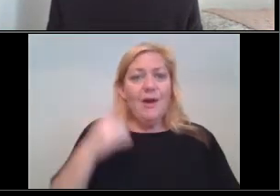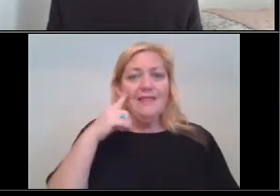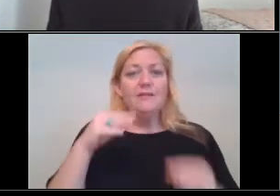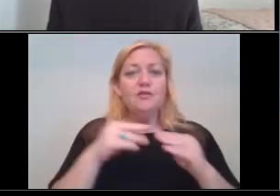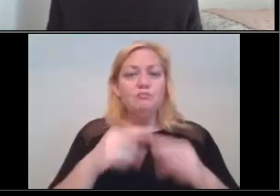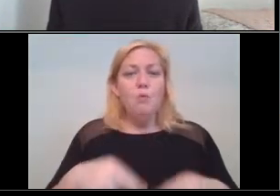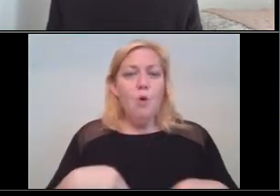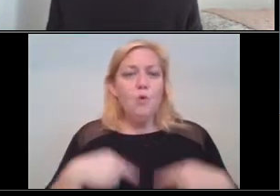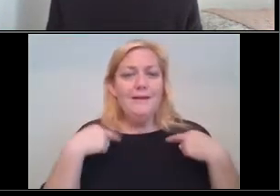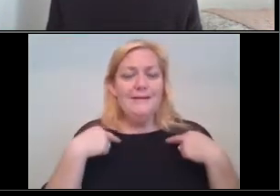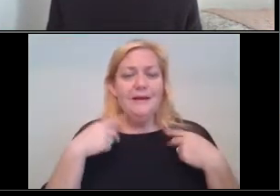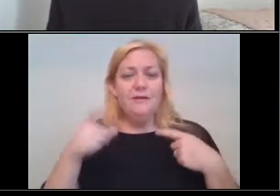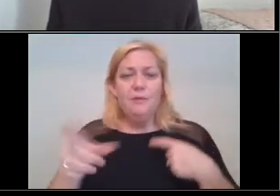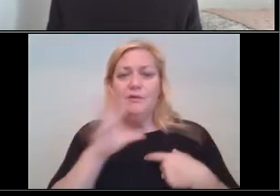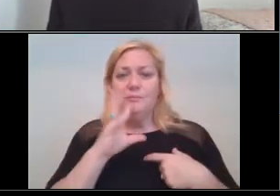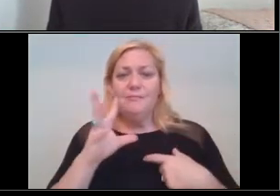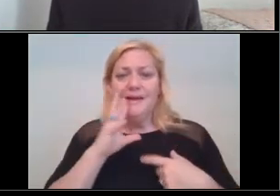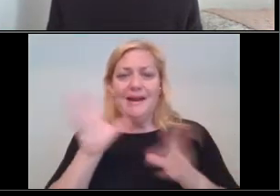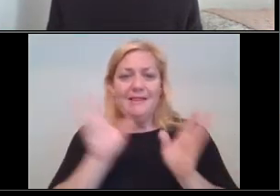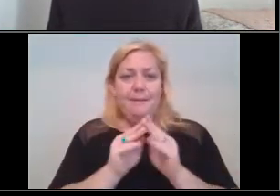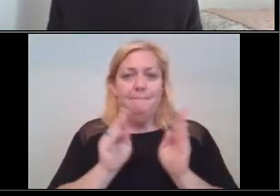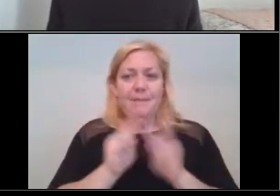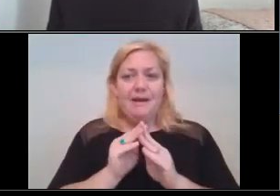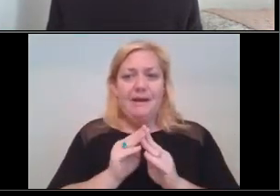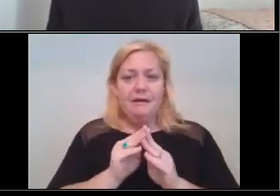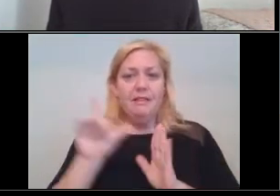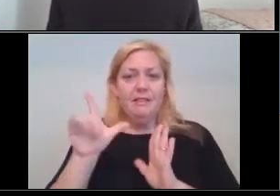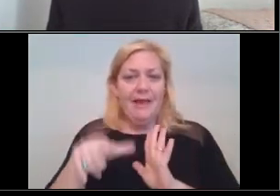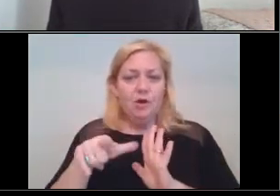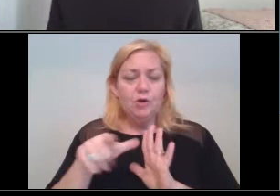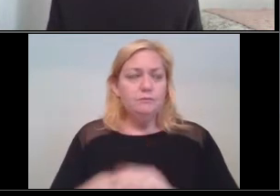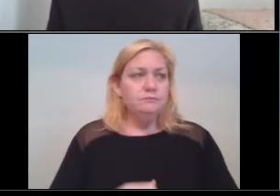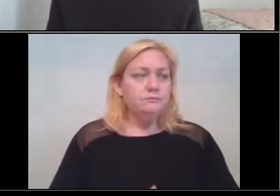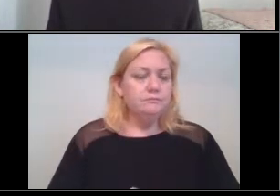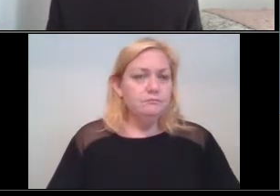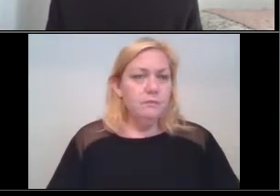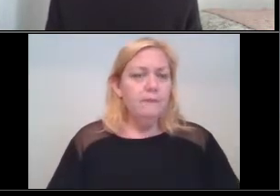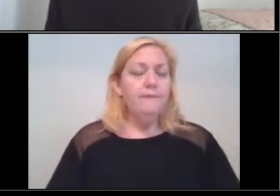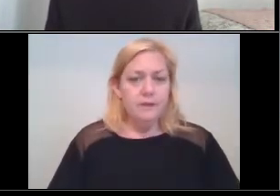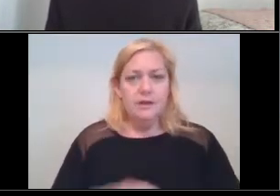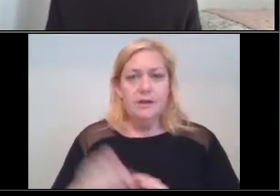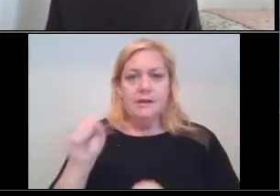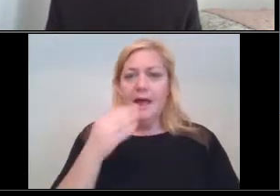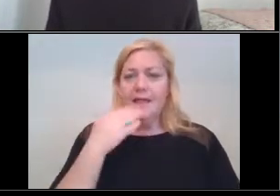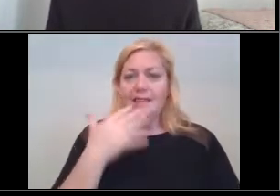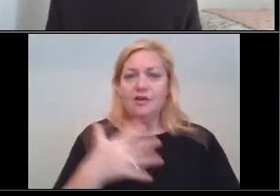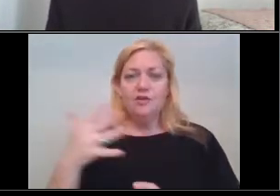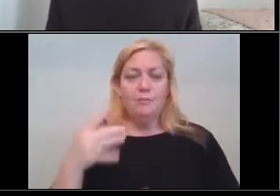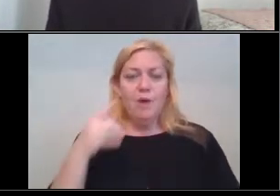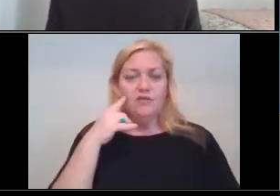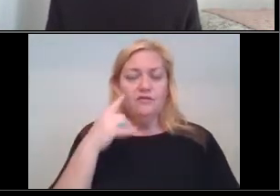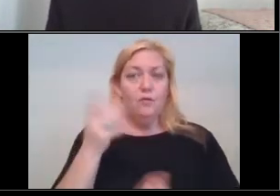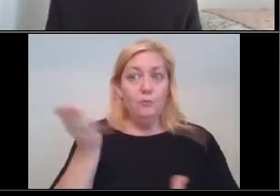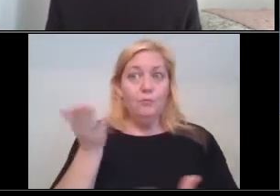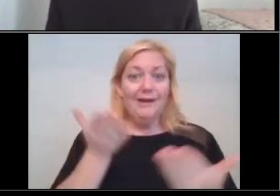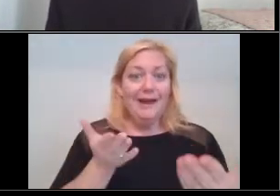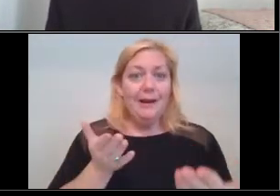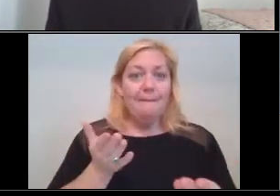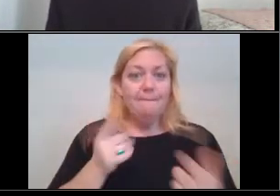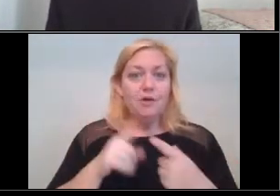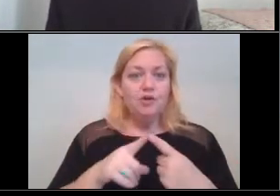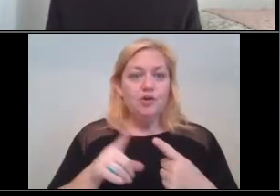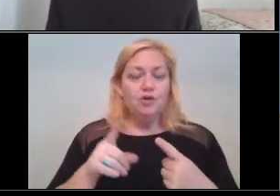public comment section later in the meeting, but that's all for right now. Yeah, thank you so much for bringing that to